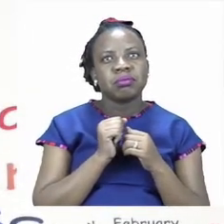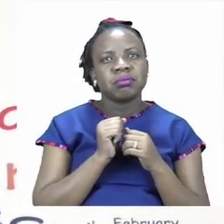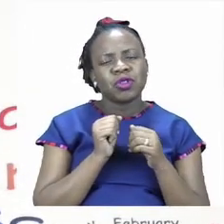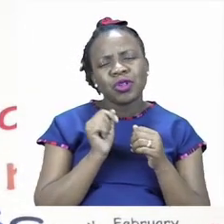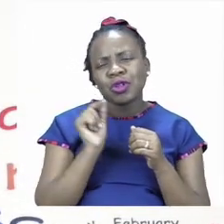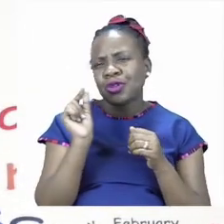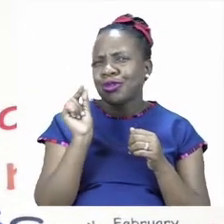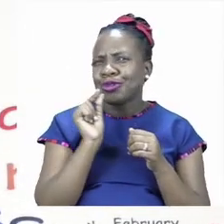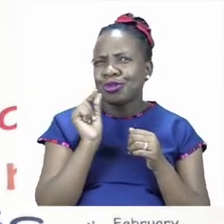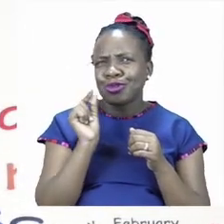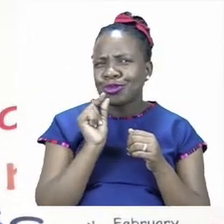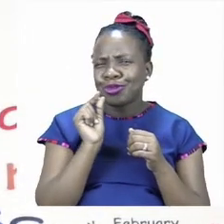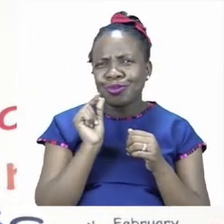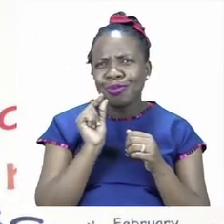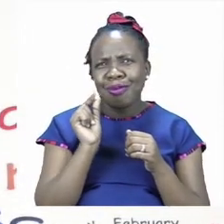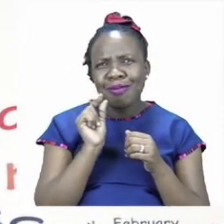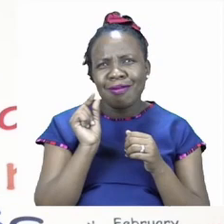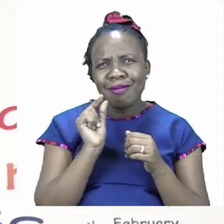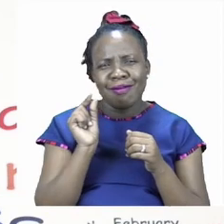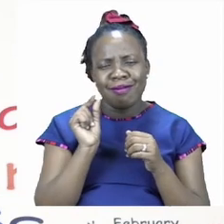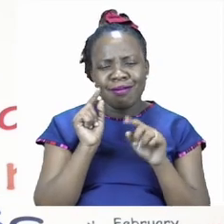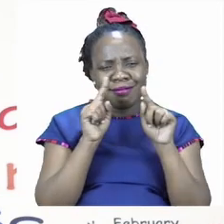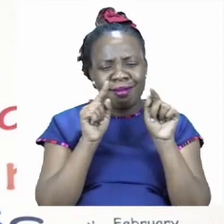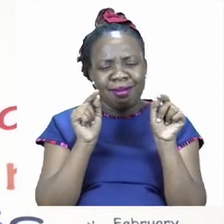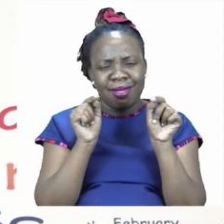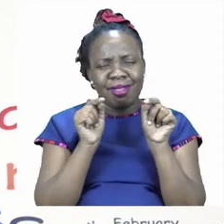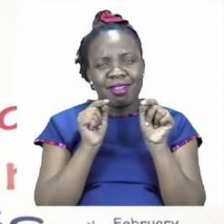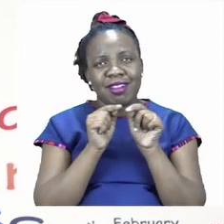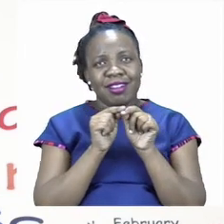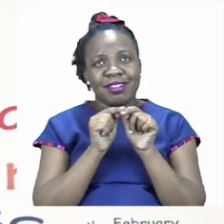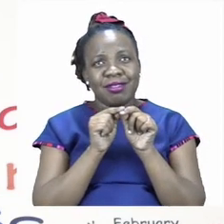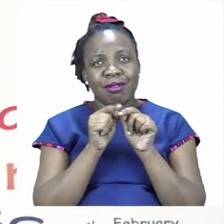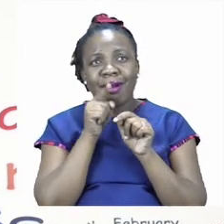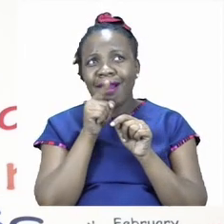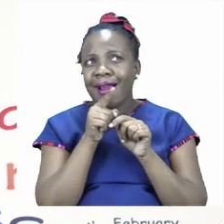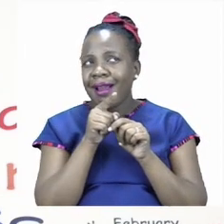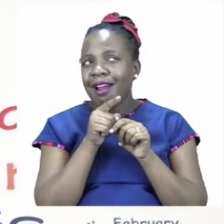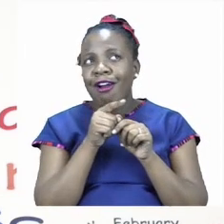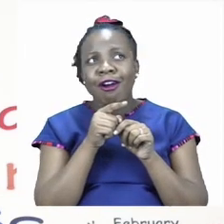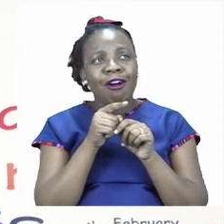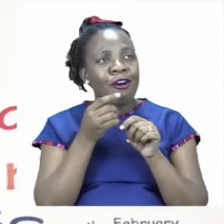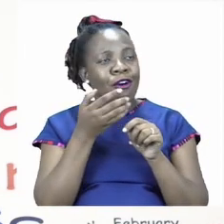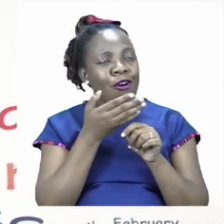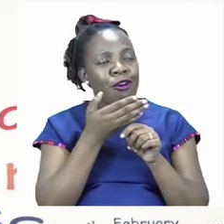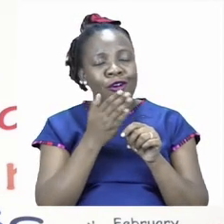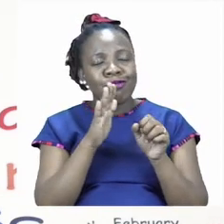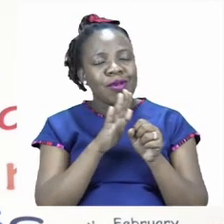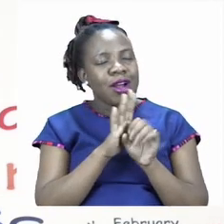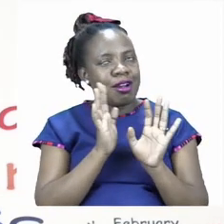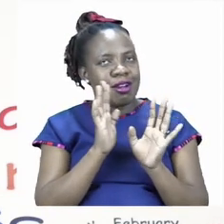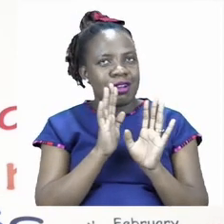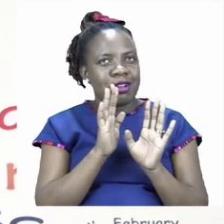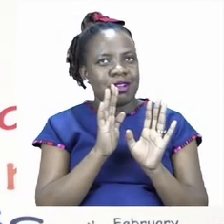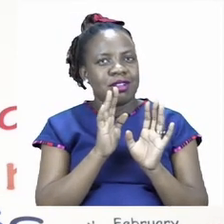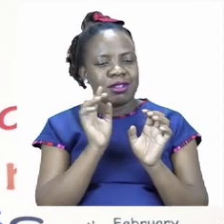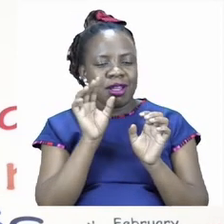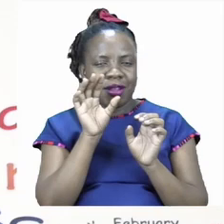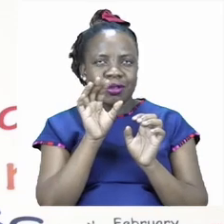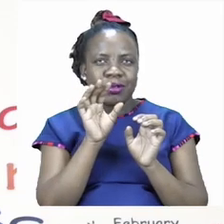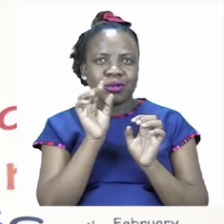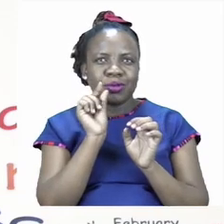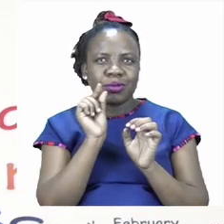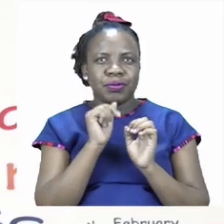small part of your word search on the board, so don't think this is the whole thing. When we're looking for a word, remember it is the first letter that